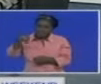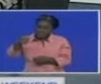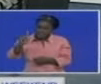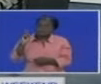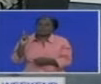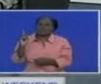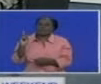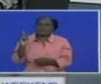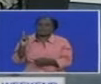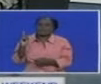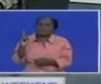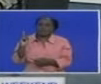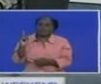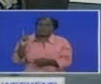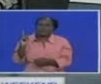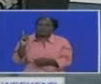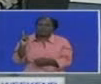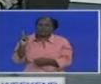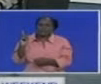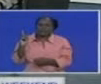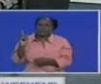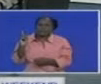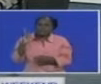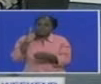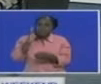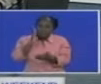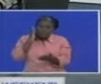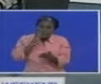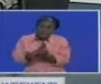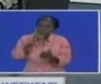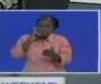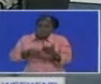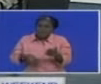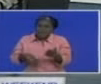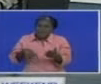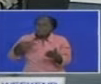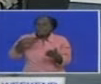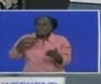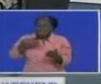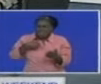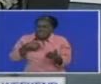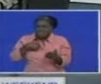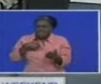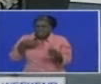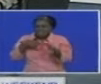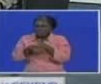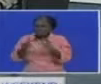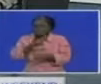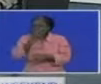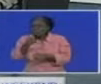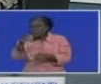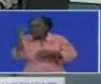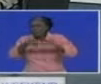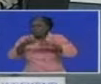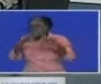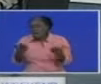about the UN decision. Yes, because all of this sort of stems from that, Fact that I am not so much into the question of whether they should have voted for Kenya